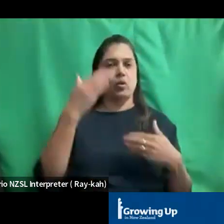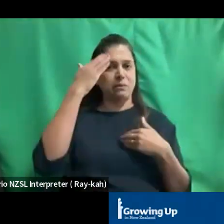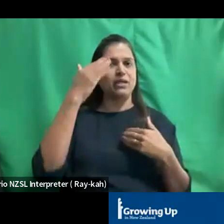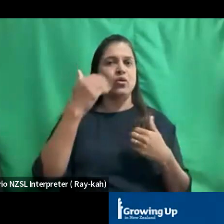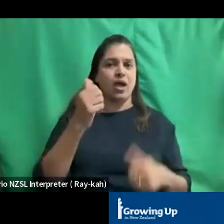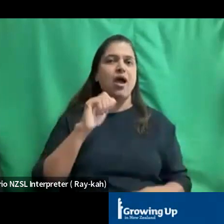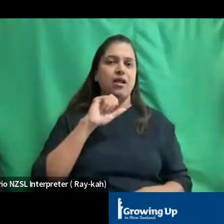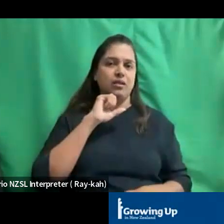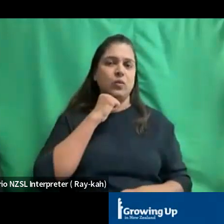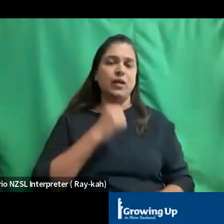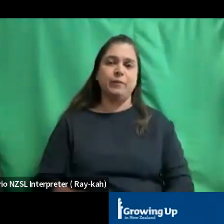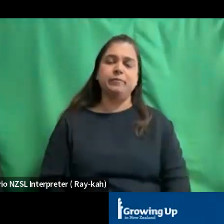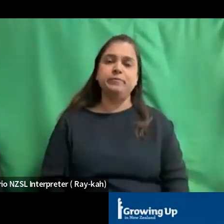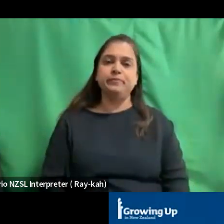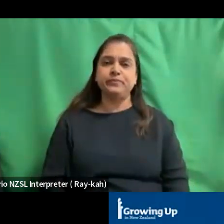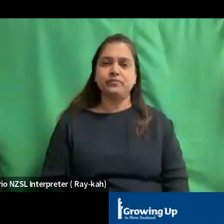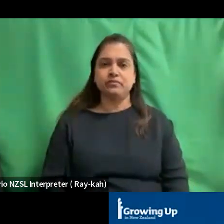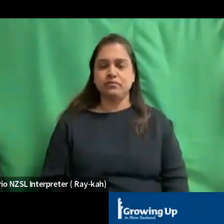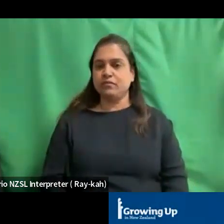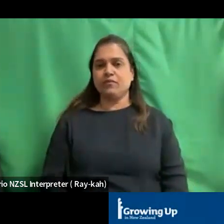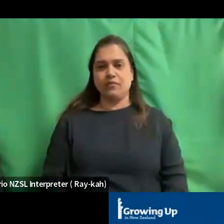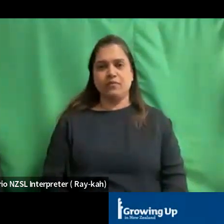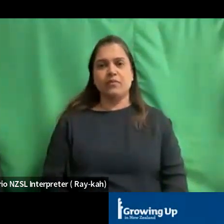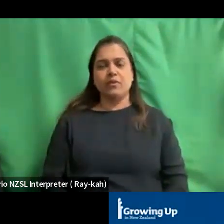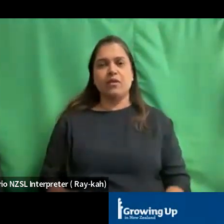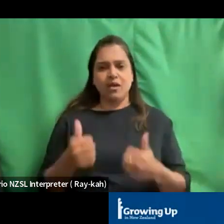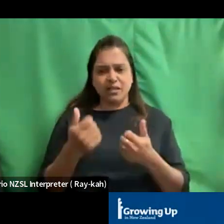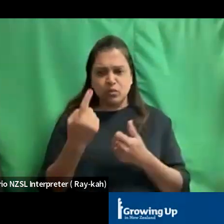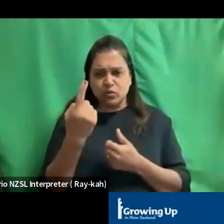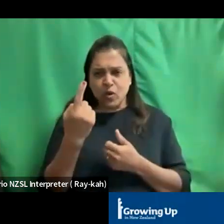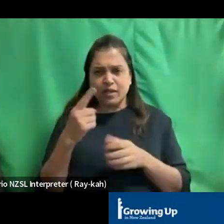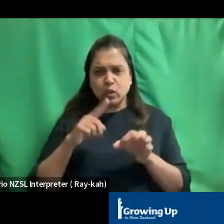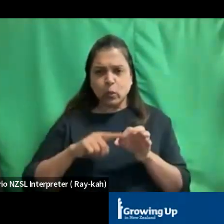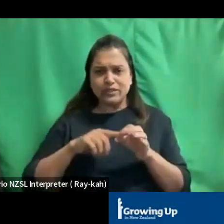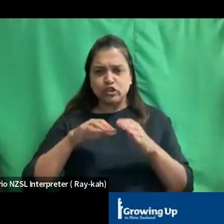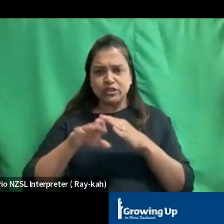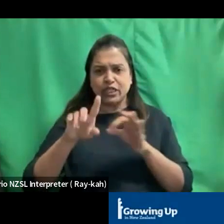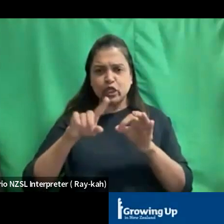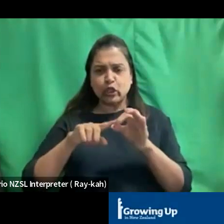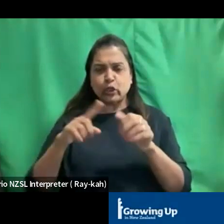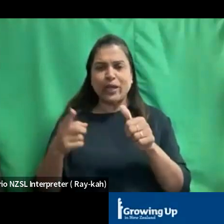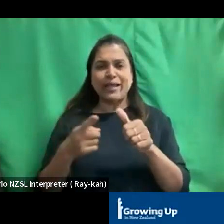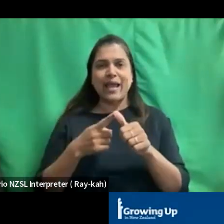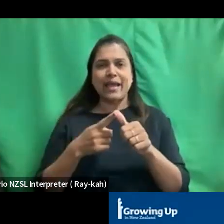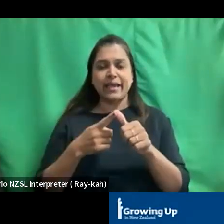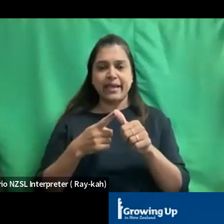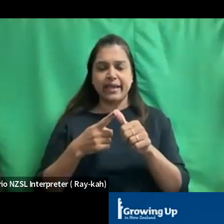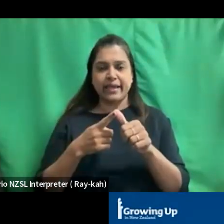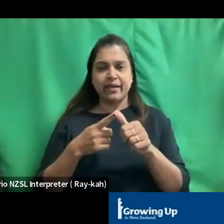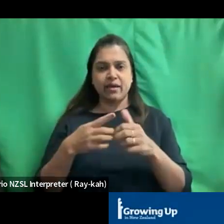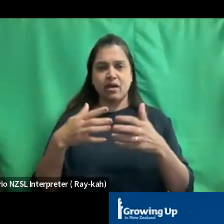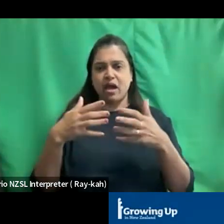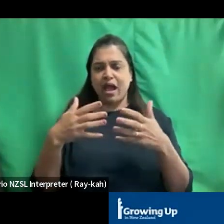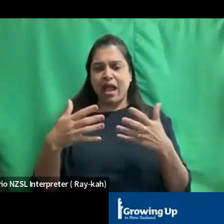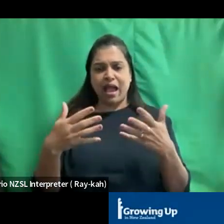Elder Patton, I think there was a really great question in the Q&A there that was sort of asking about how we use this